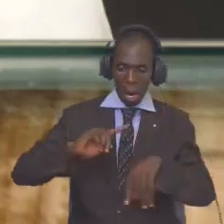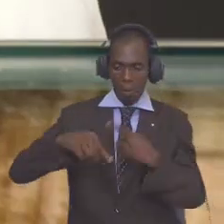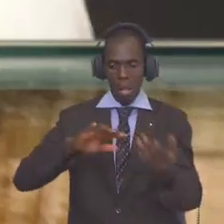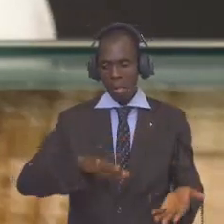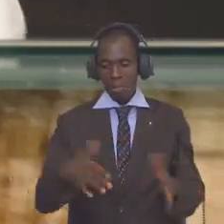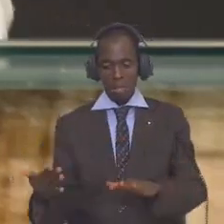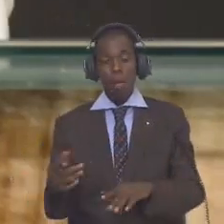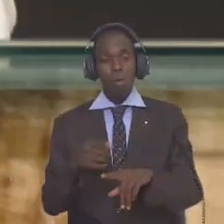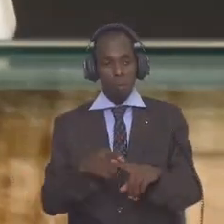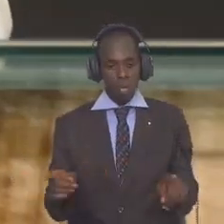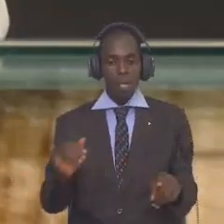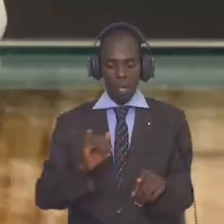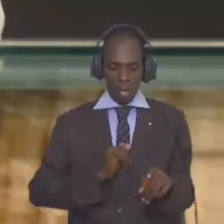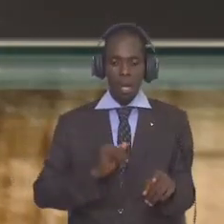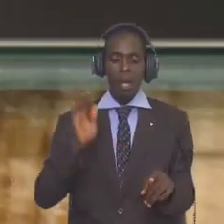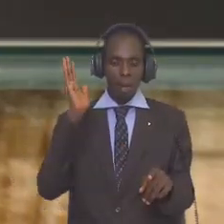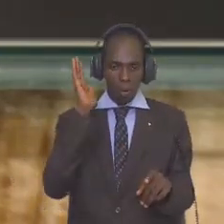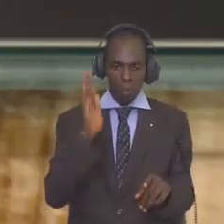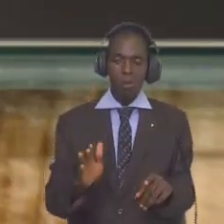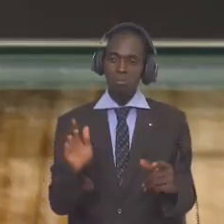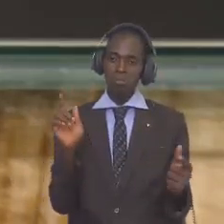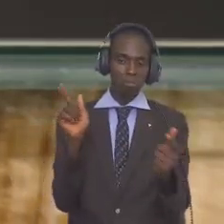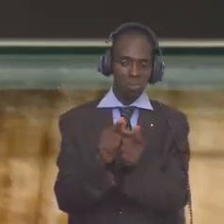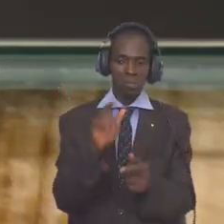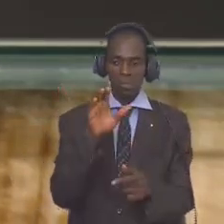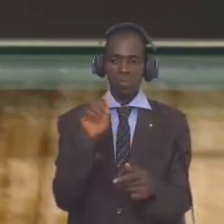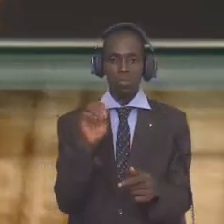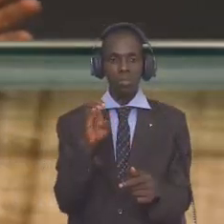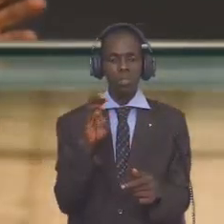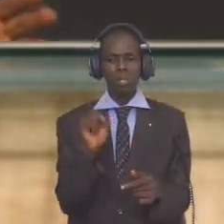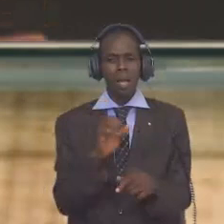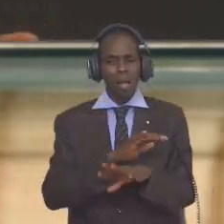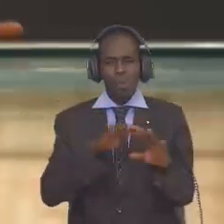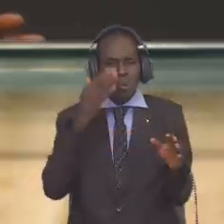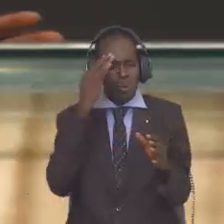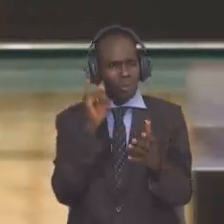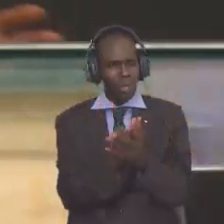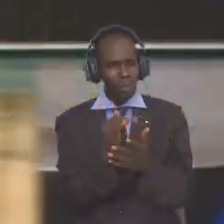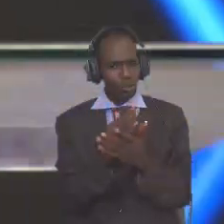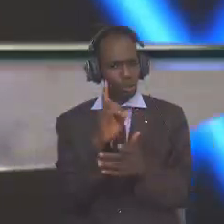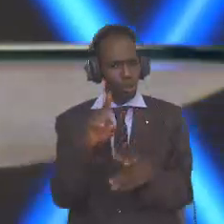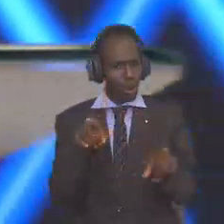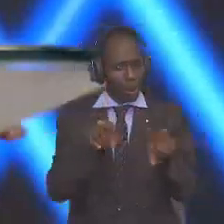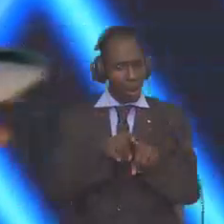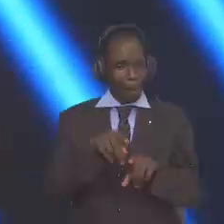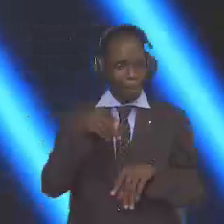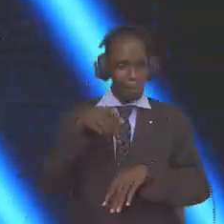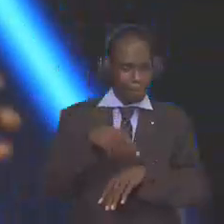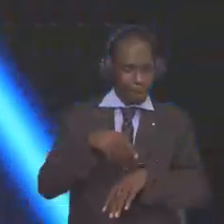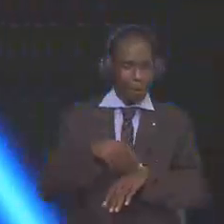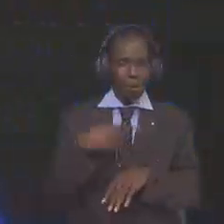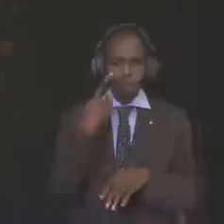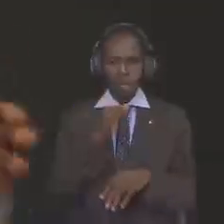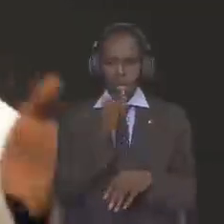I appeal unto Caesar. I didn't know that somebody as courageous and as upright and as, you